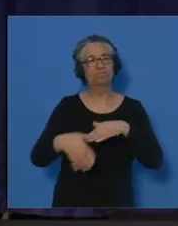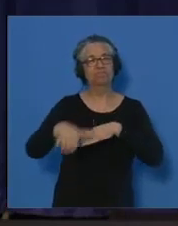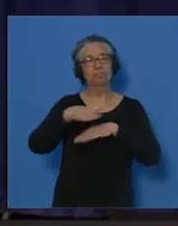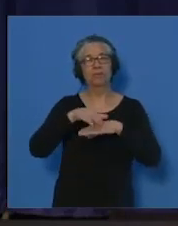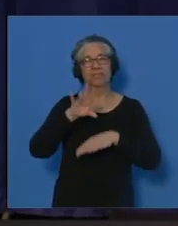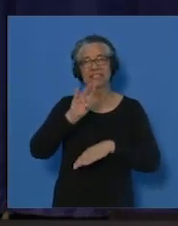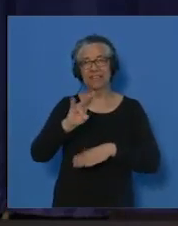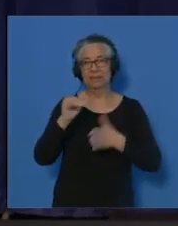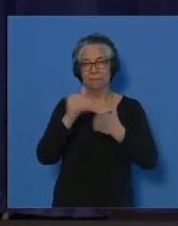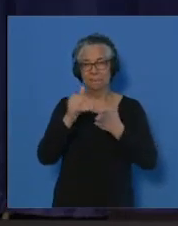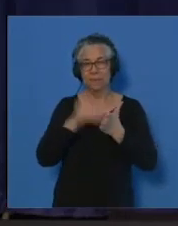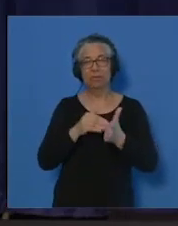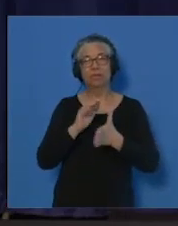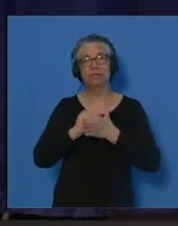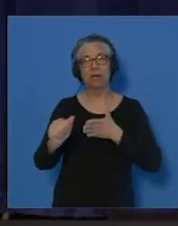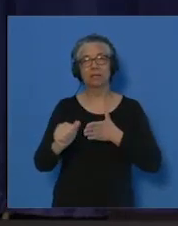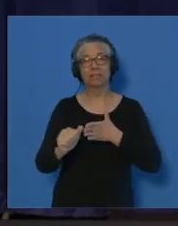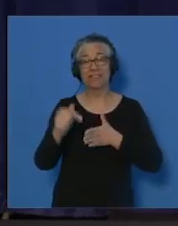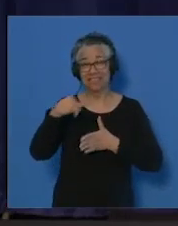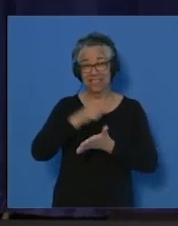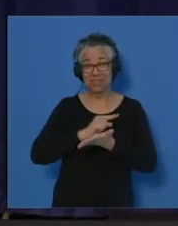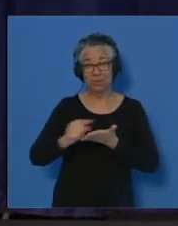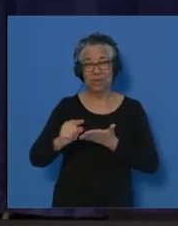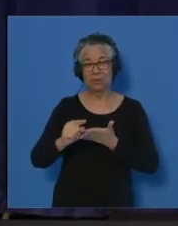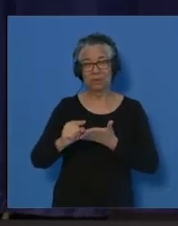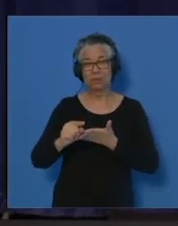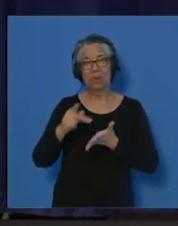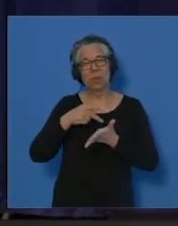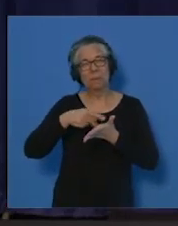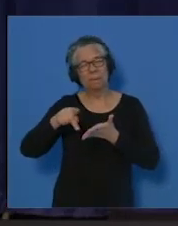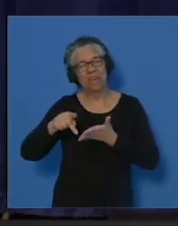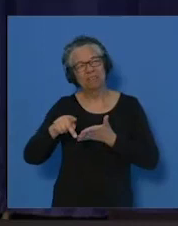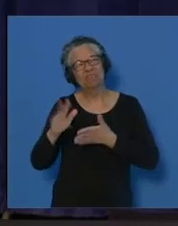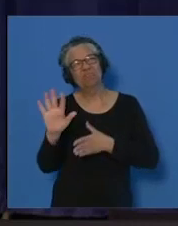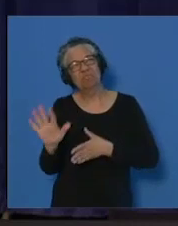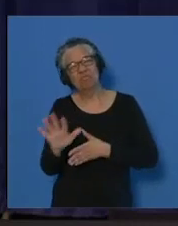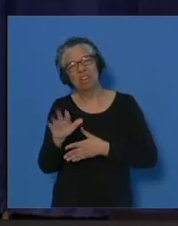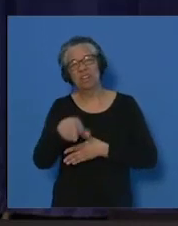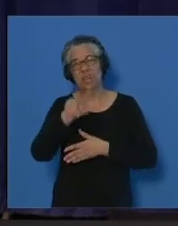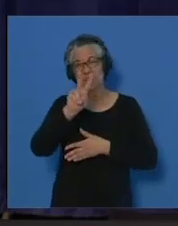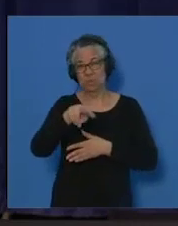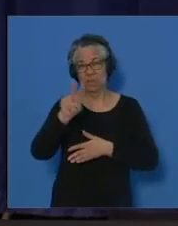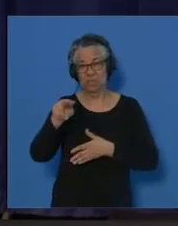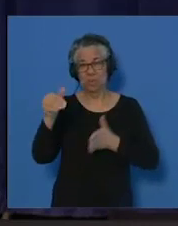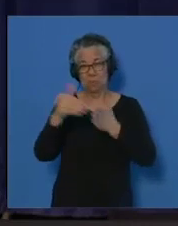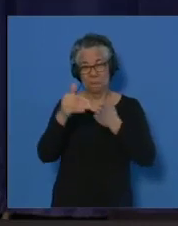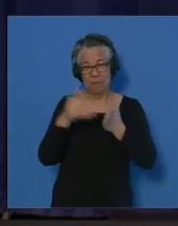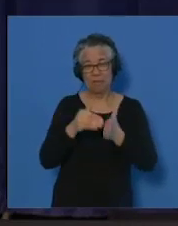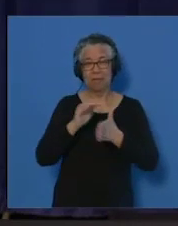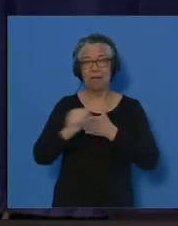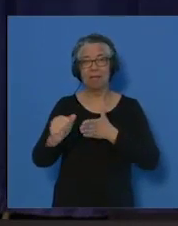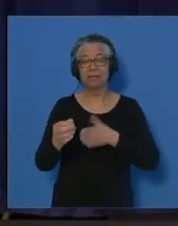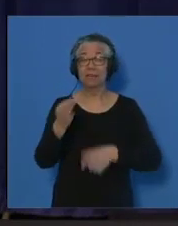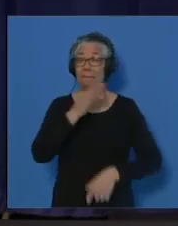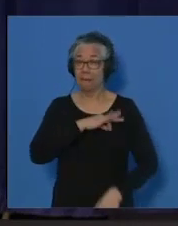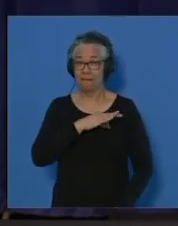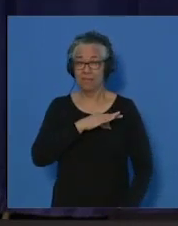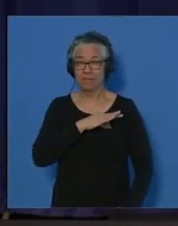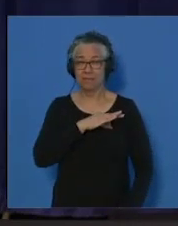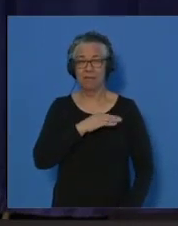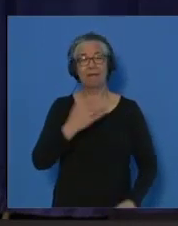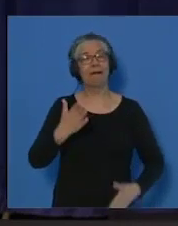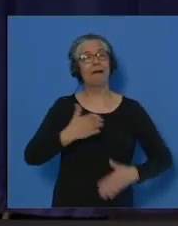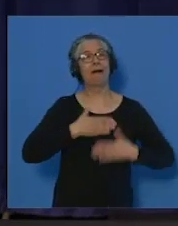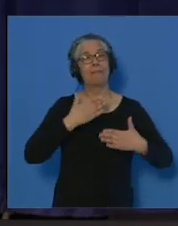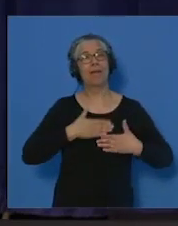Including this week, the program will have paid an aggregate of approximately $22 million in benefits. I'm happy